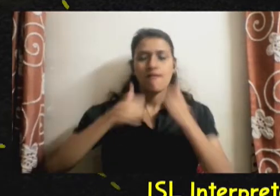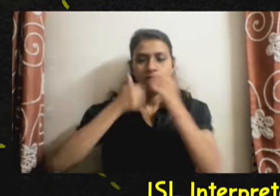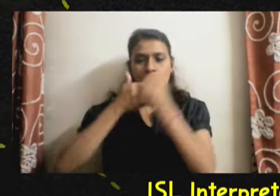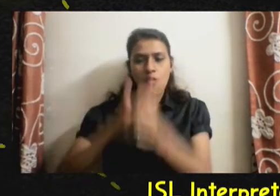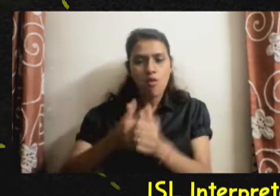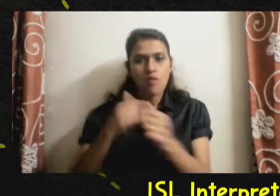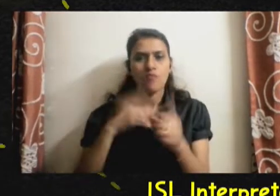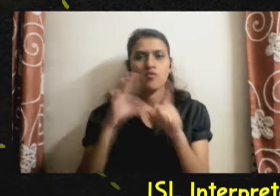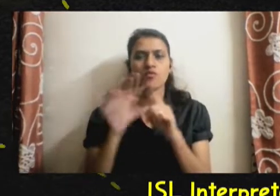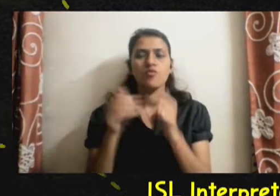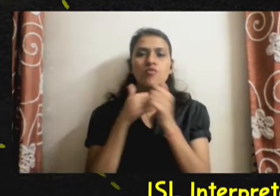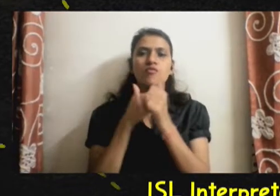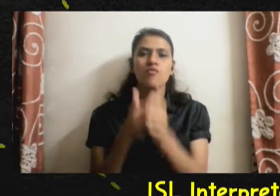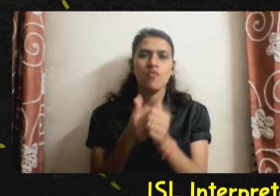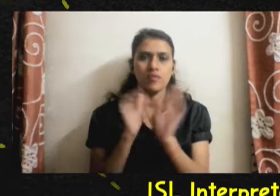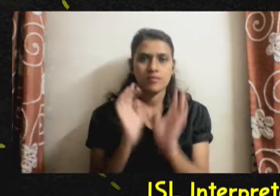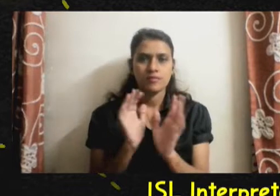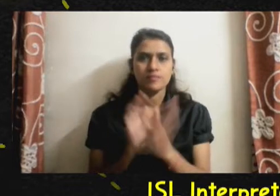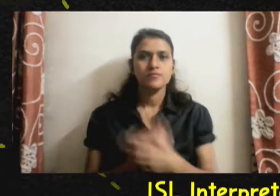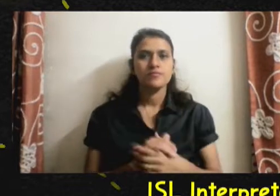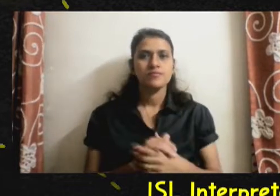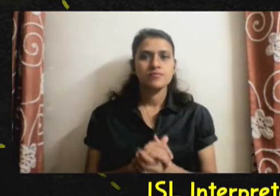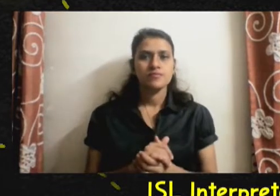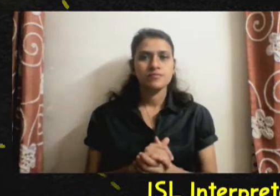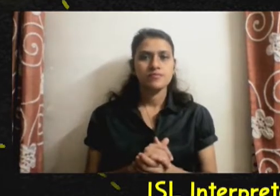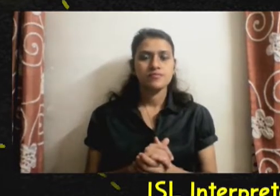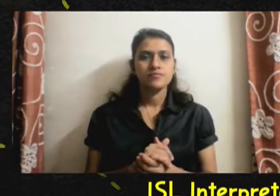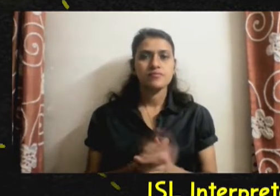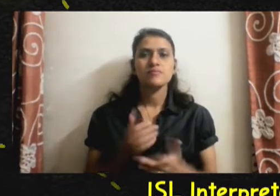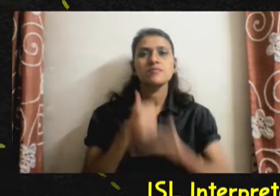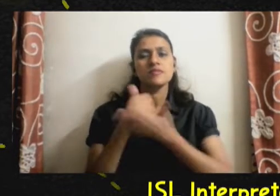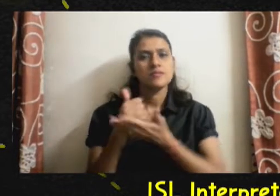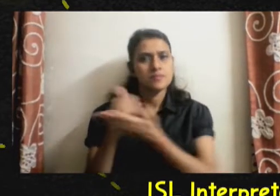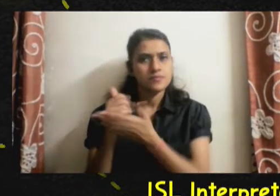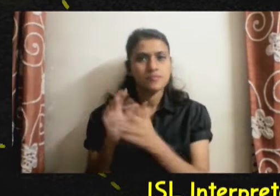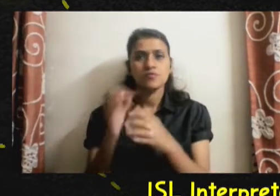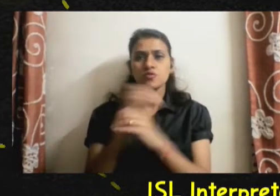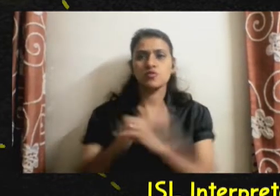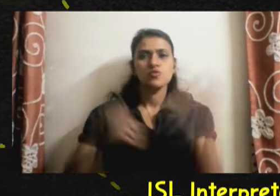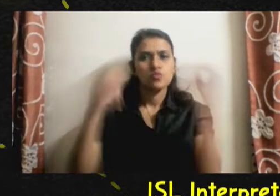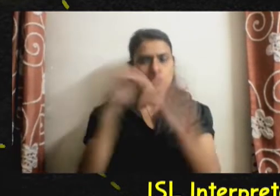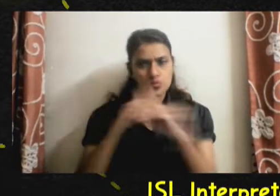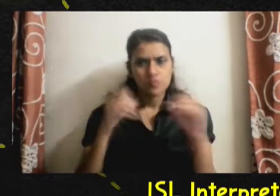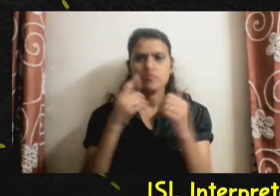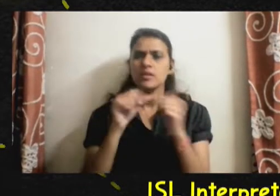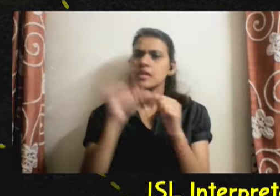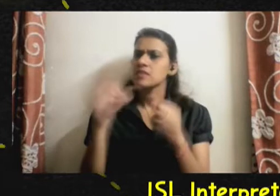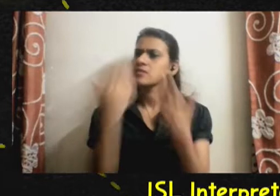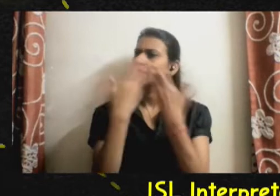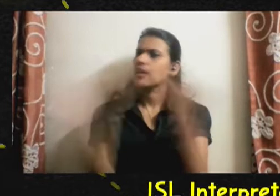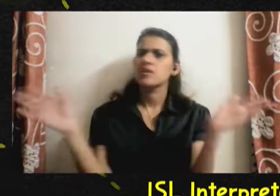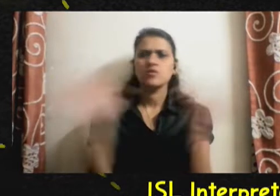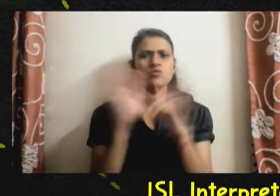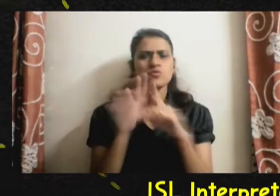it's data that, you know, we're mining in some way, but it's not. It's Google search trends, which anyone can access. We know there are